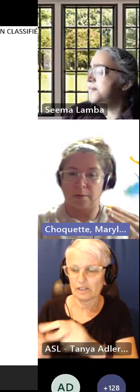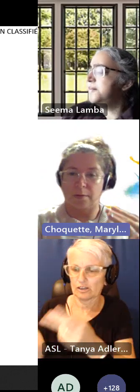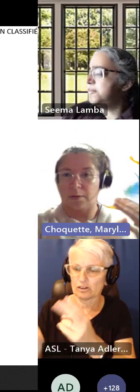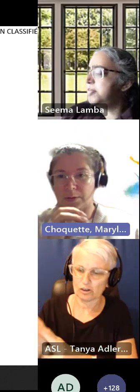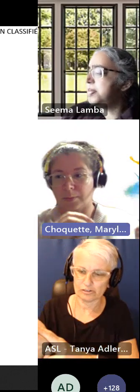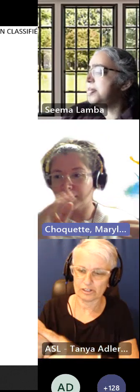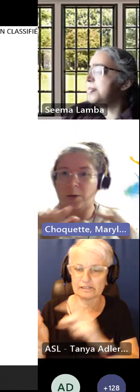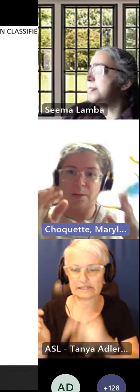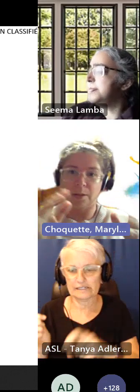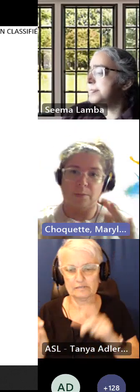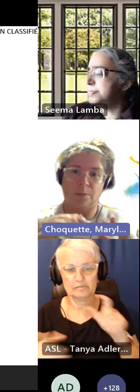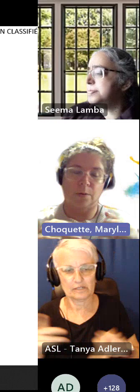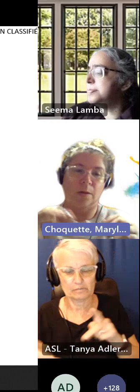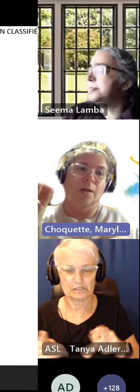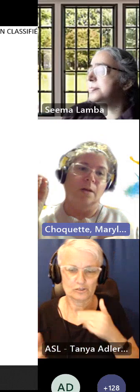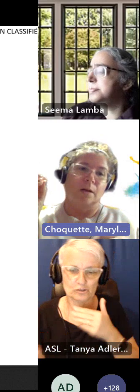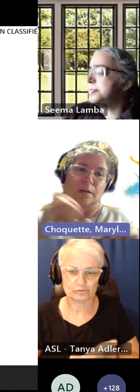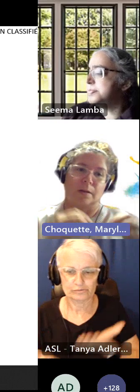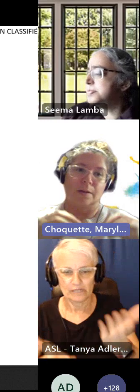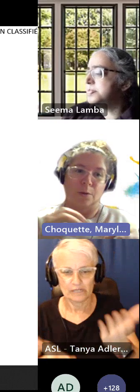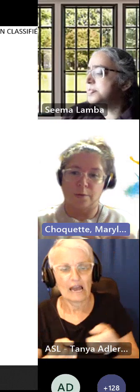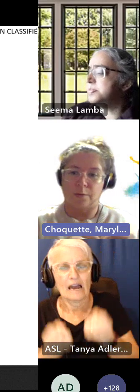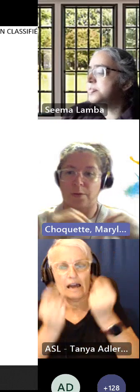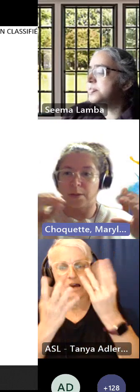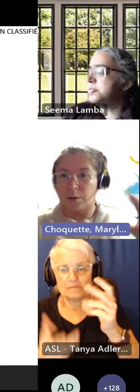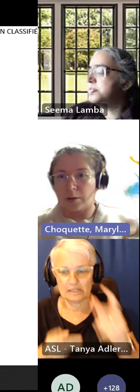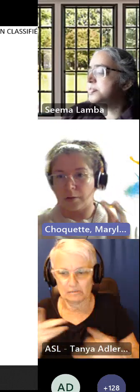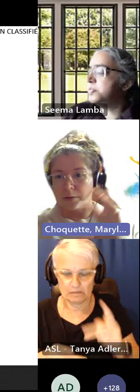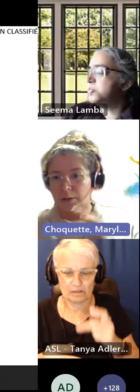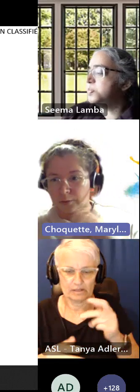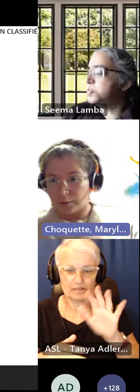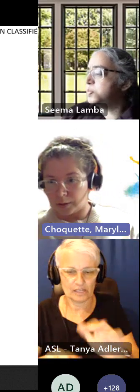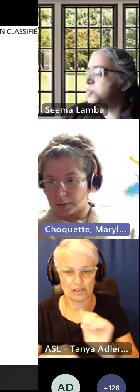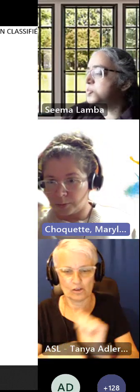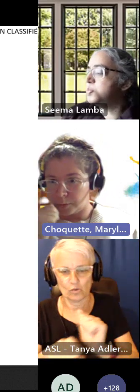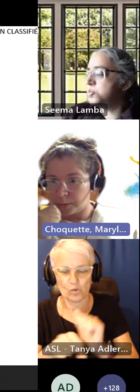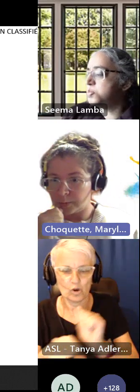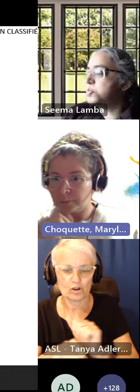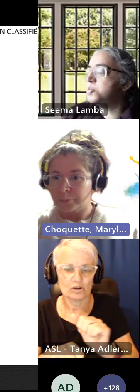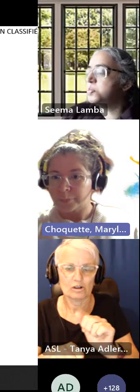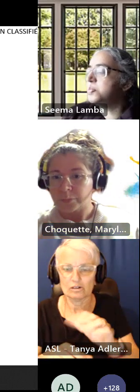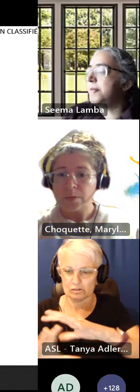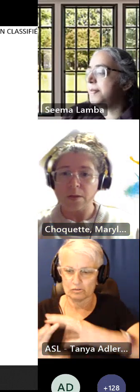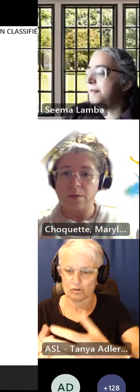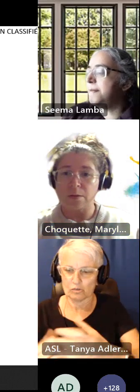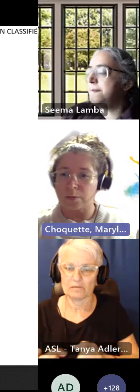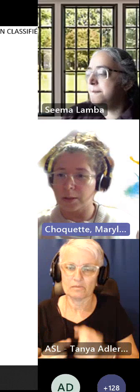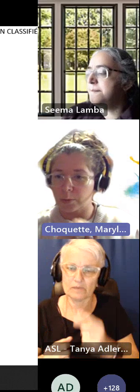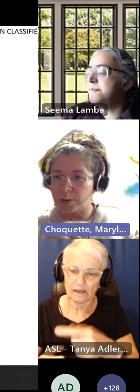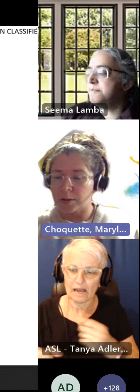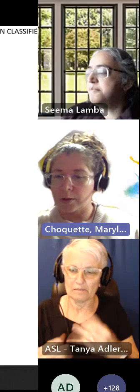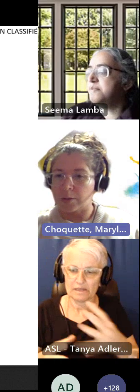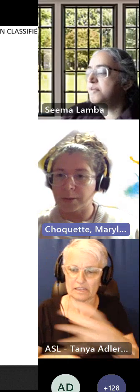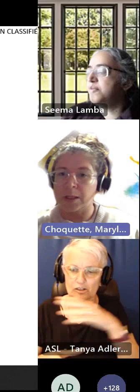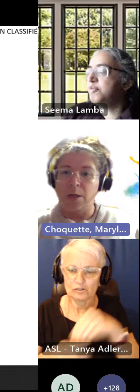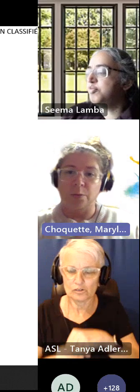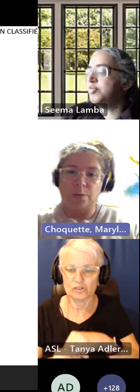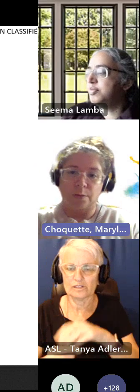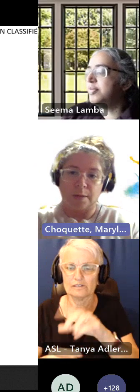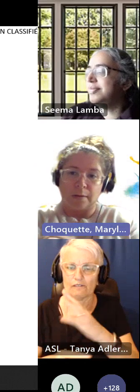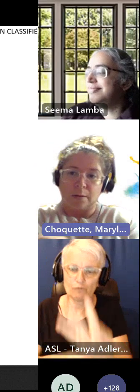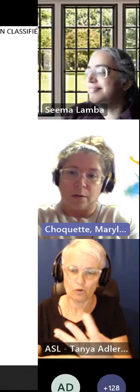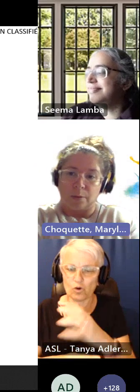require people to submit how many people in their workforce belong to each of the EE groups. So that was just a